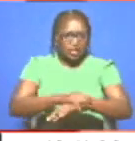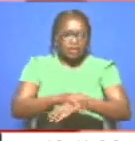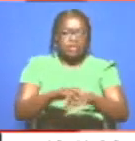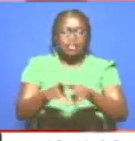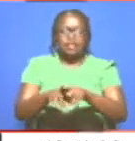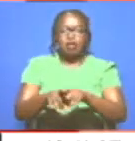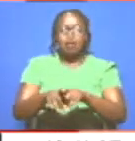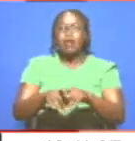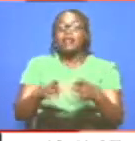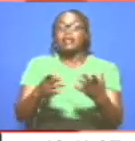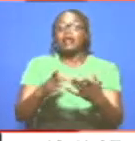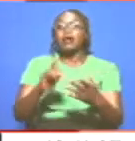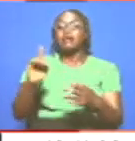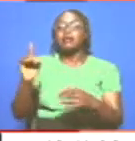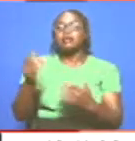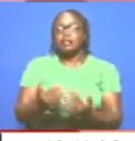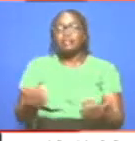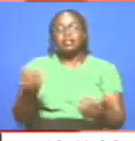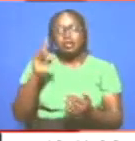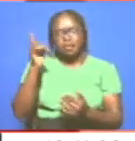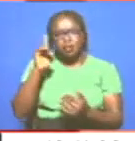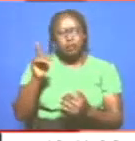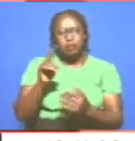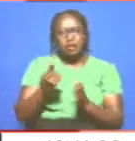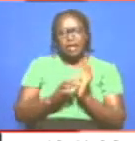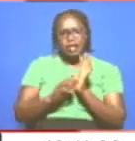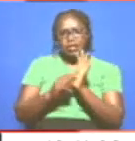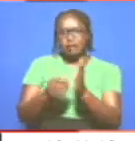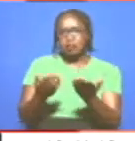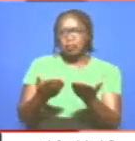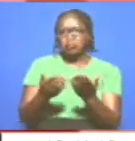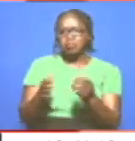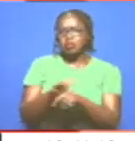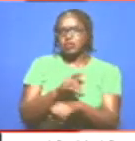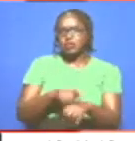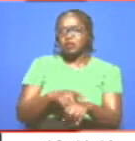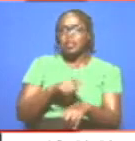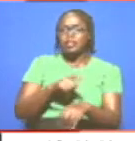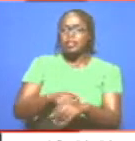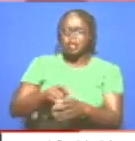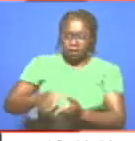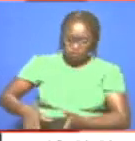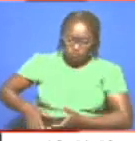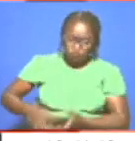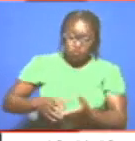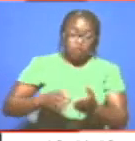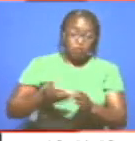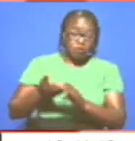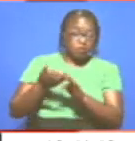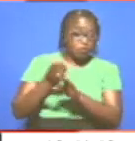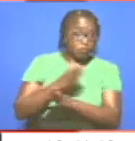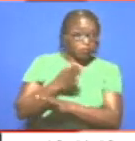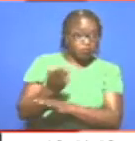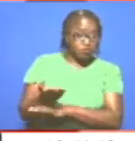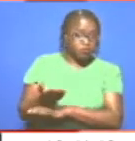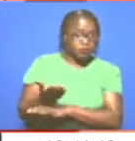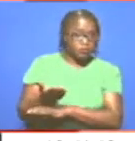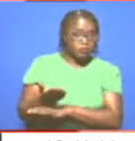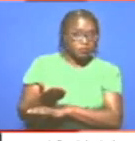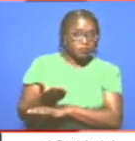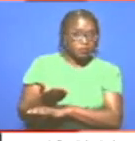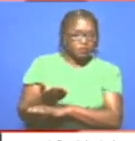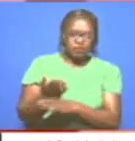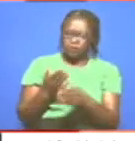Kenya? And I always give this example very much. When rugby was there before, it was a so-called closed